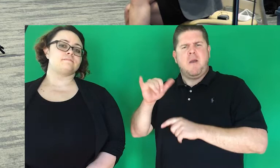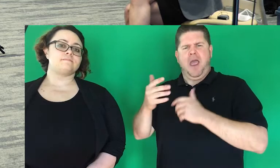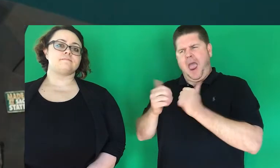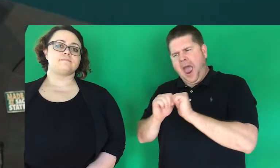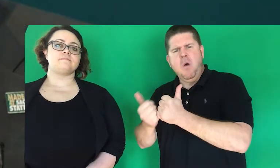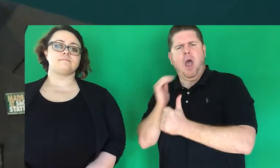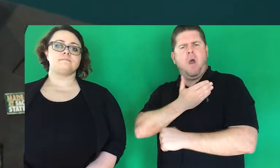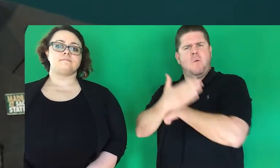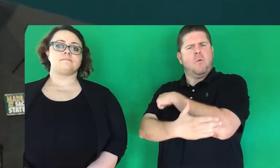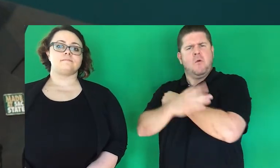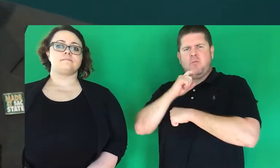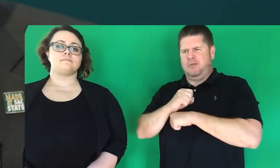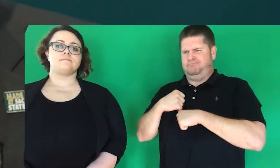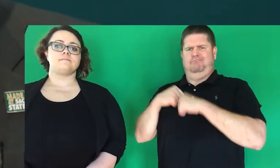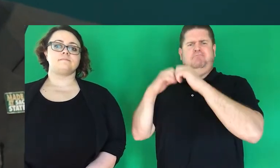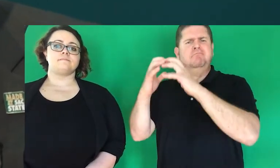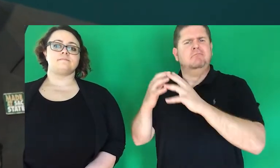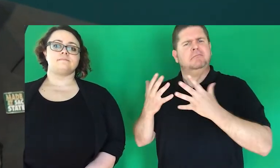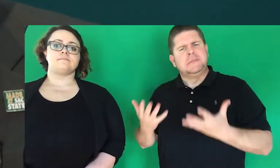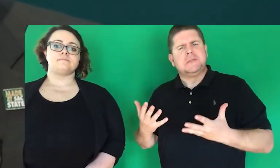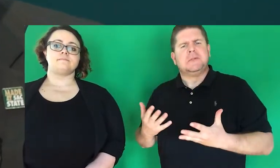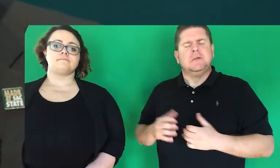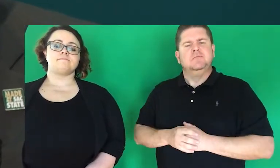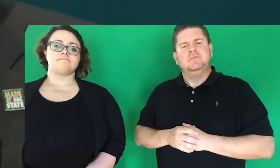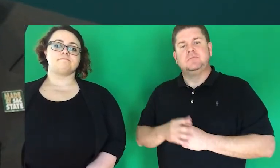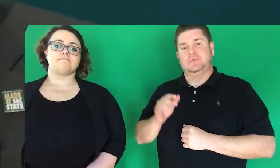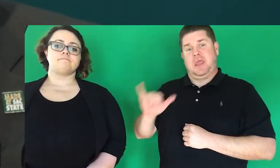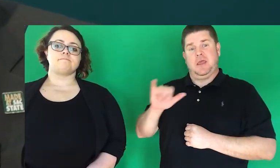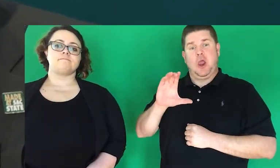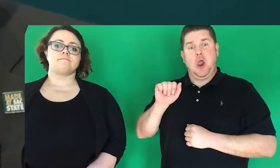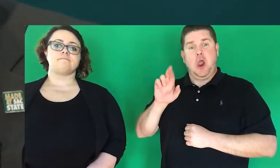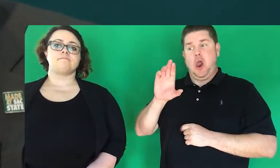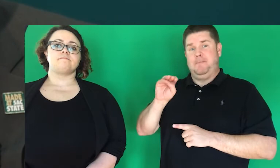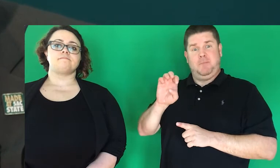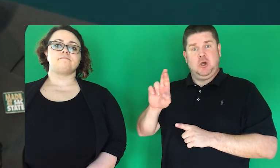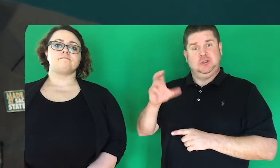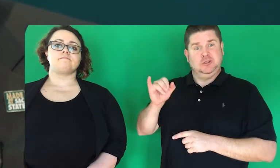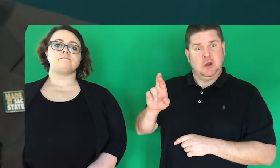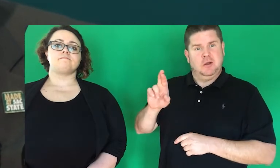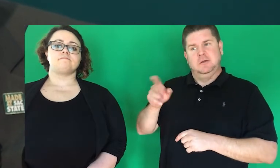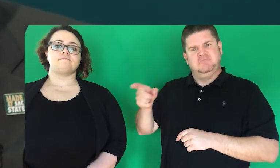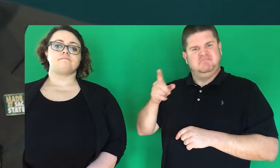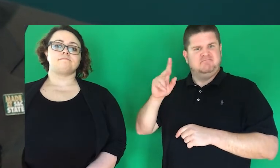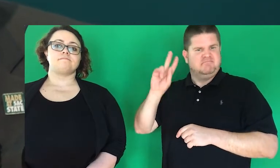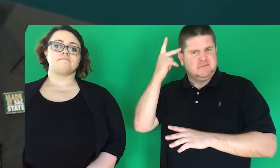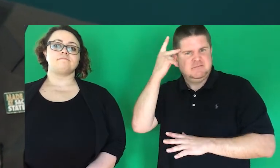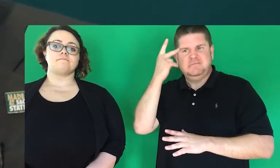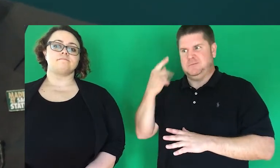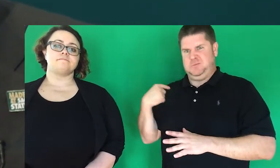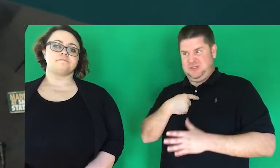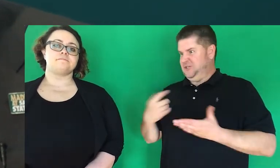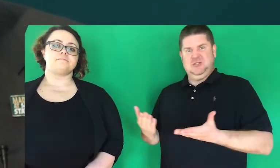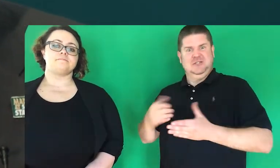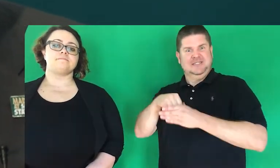our country was created. And the Kramer Chair, okay, in politics.